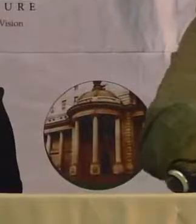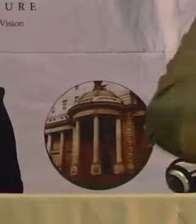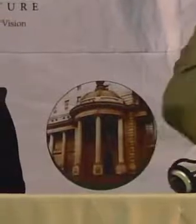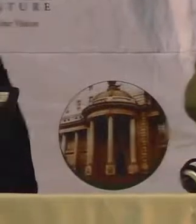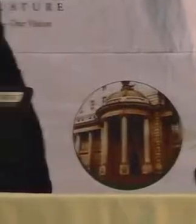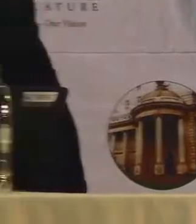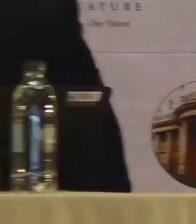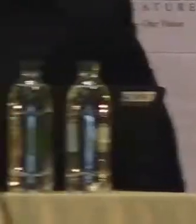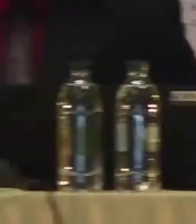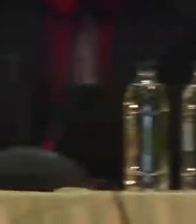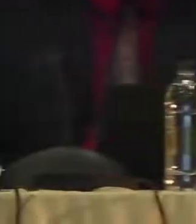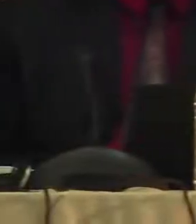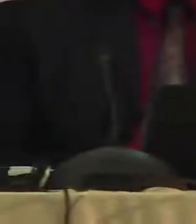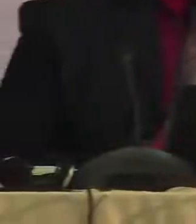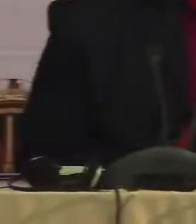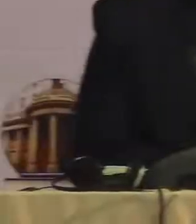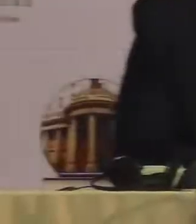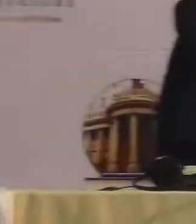Committee.